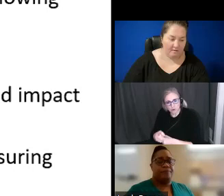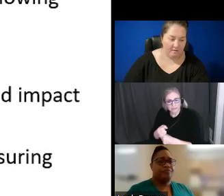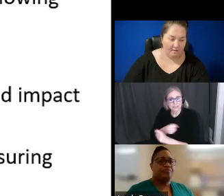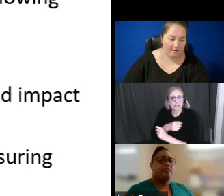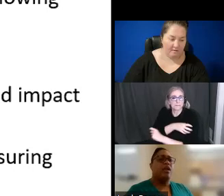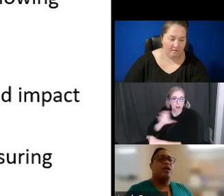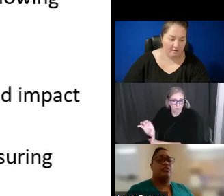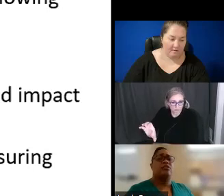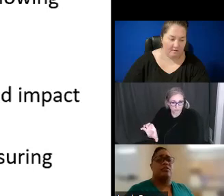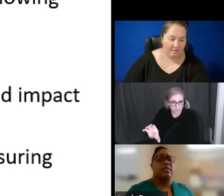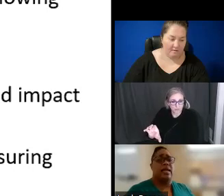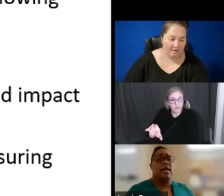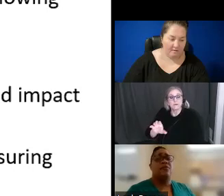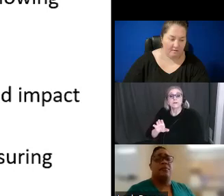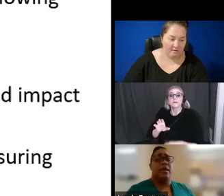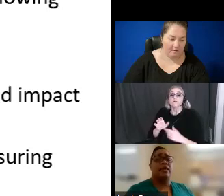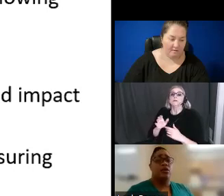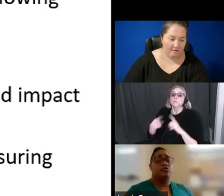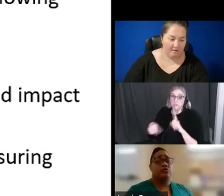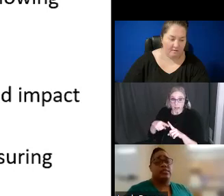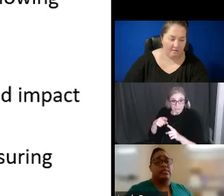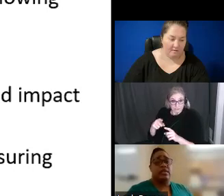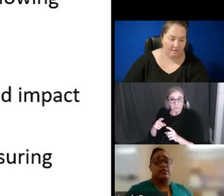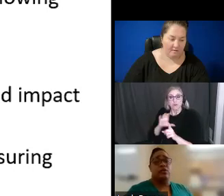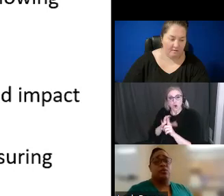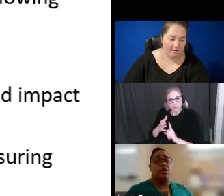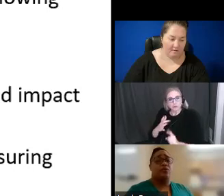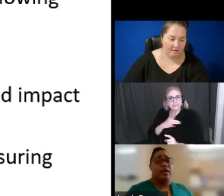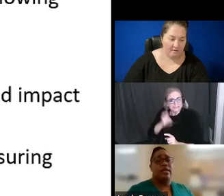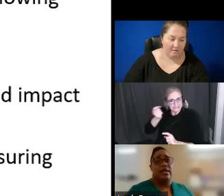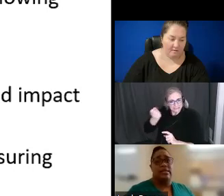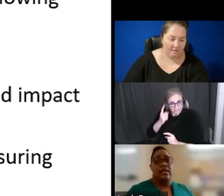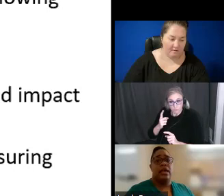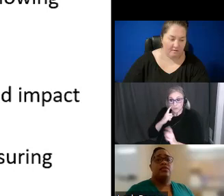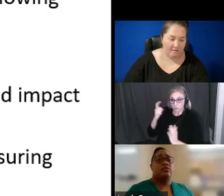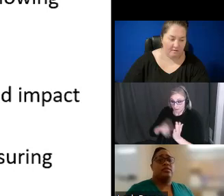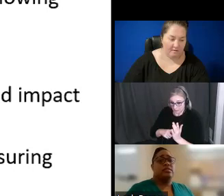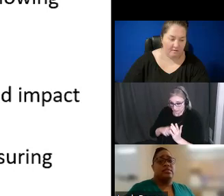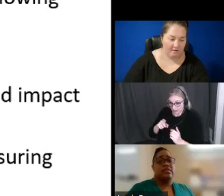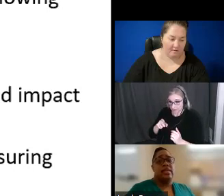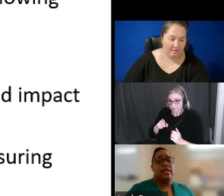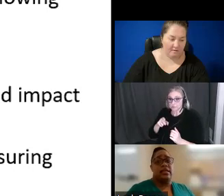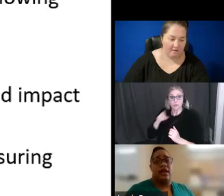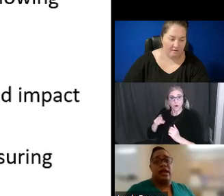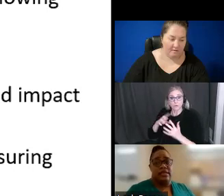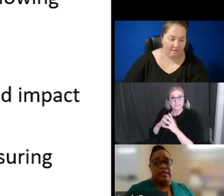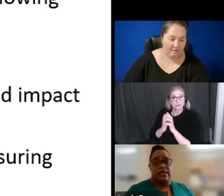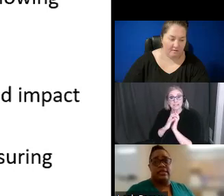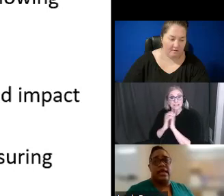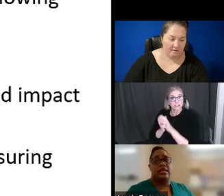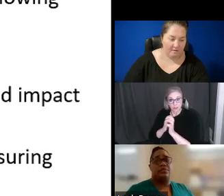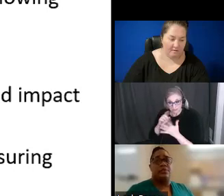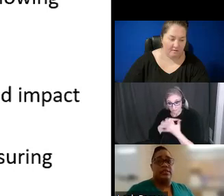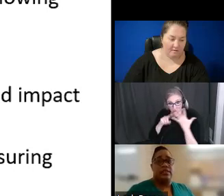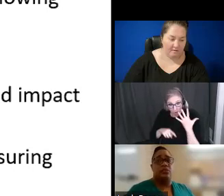empowerment. It also looks like remaining culturally sensitive. So we're recognizing those intersectionality of